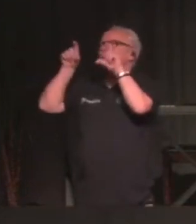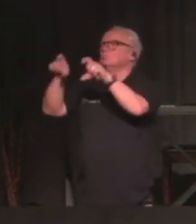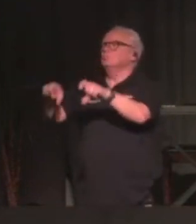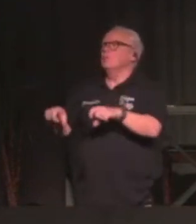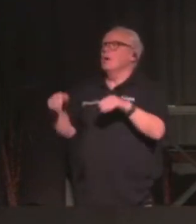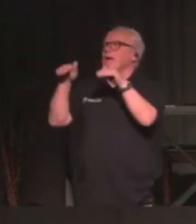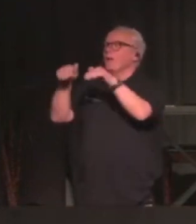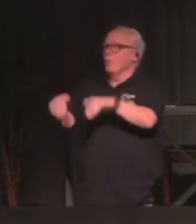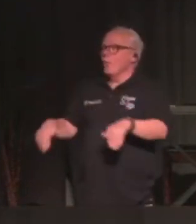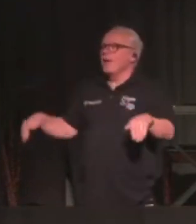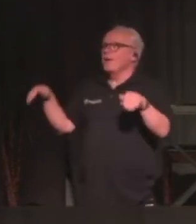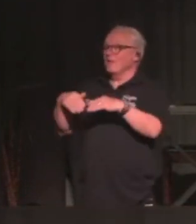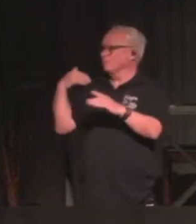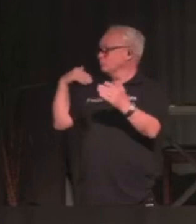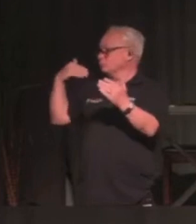for